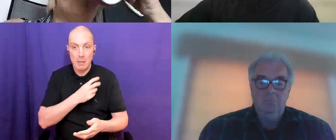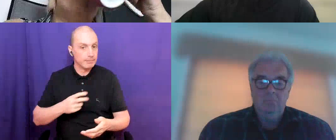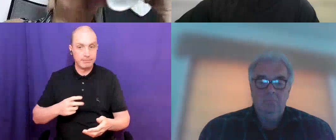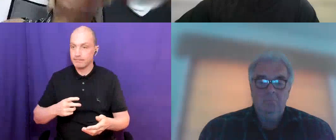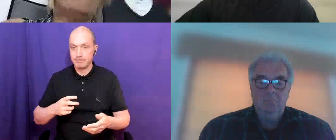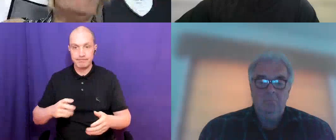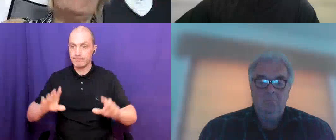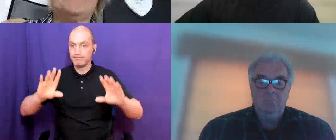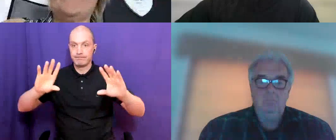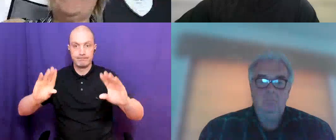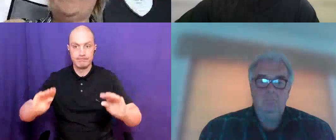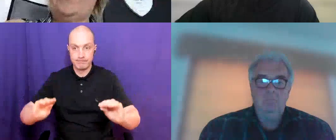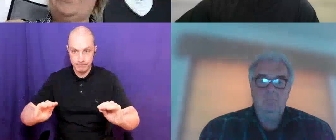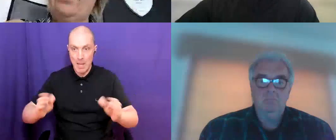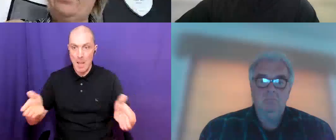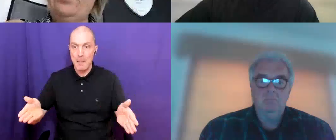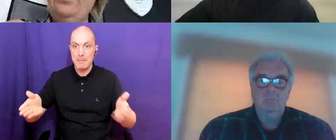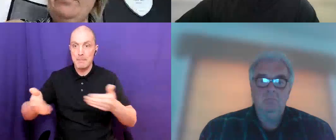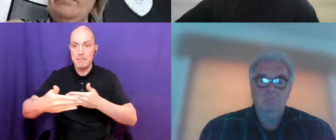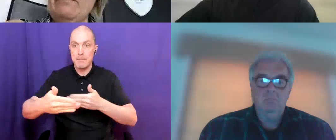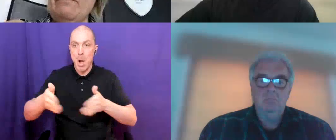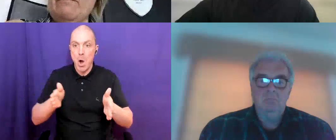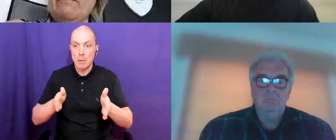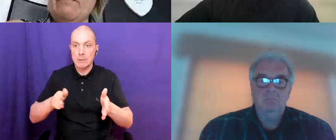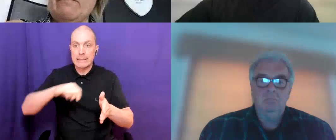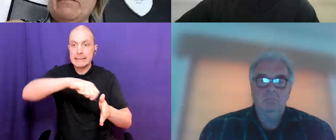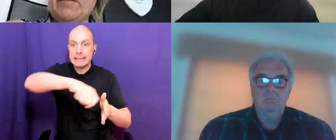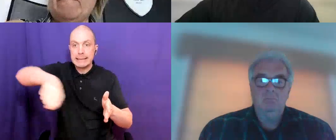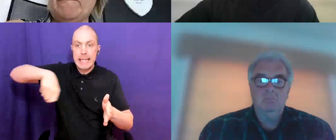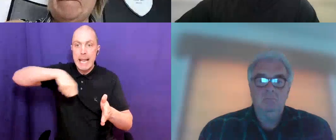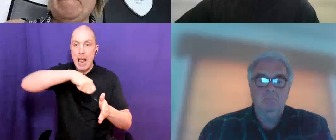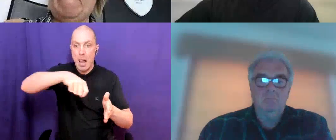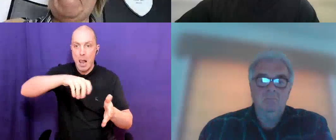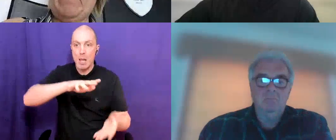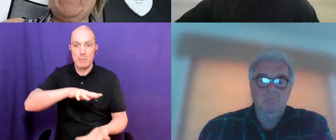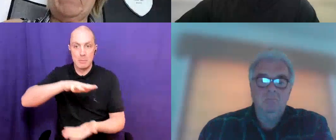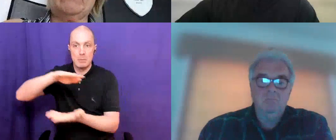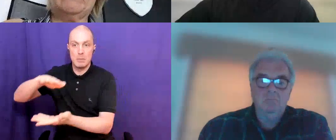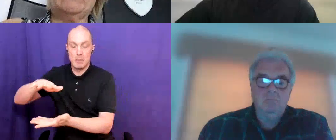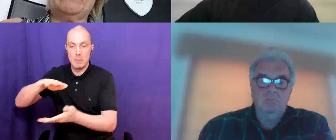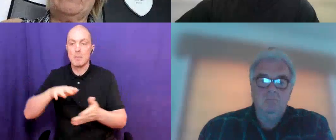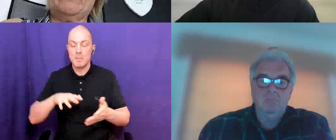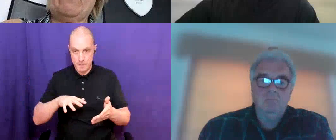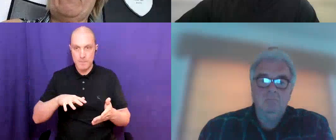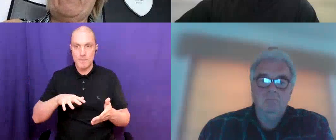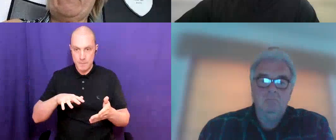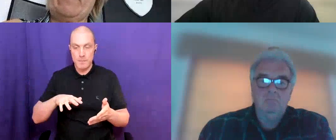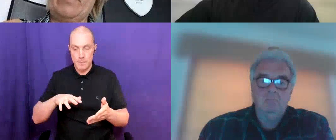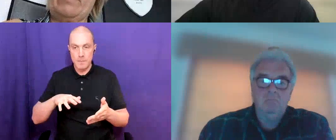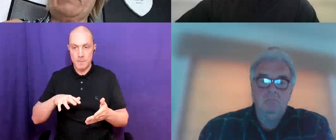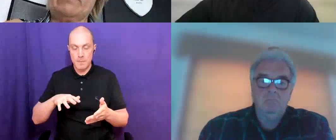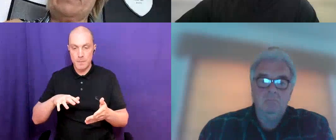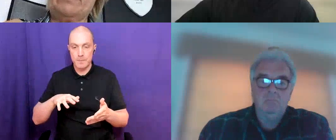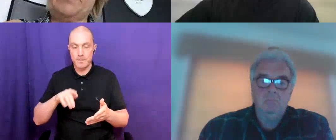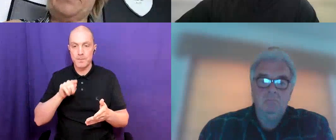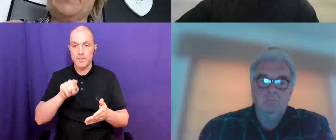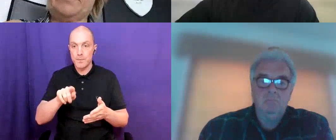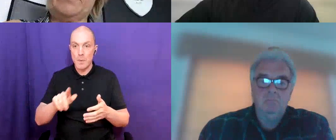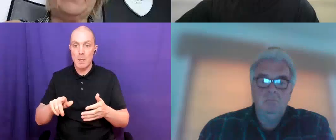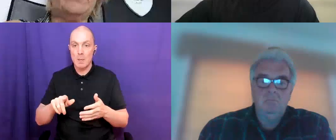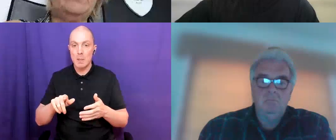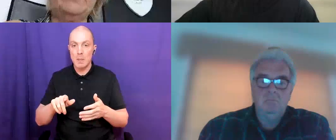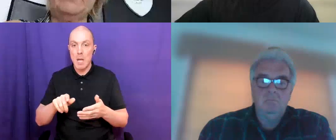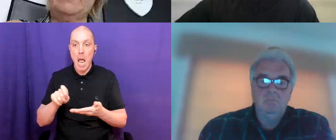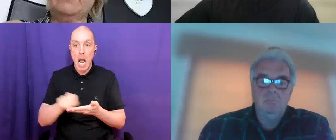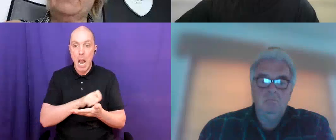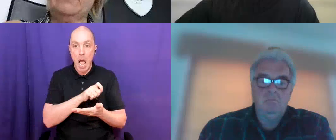arrangements, seal the ballot box and complete the ballot paper account. The polling clerk will provide support with the completion of the remaining